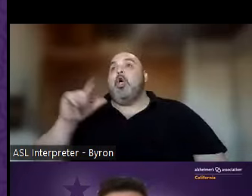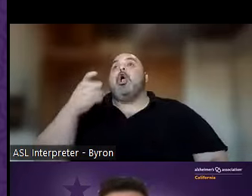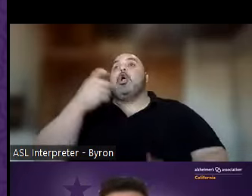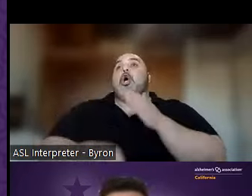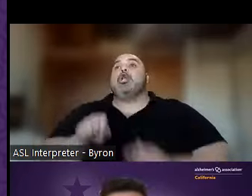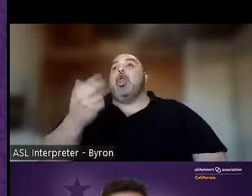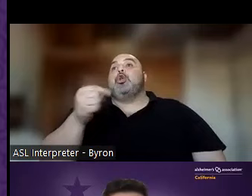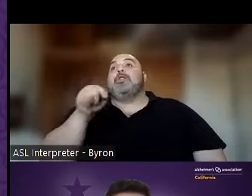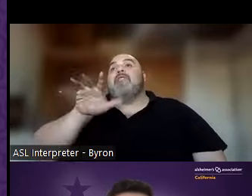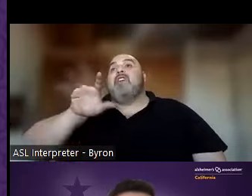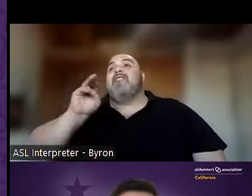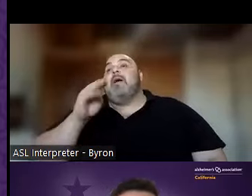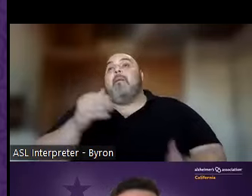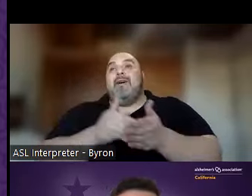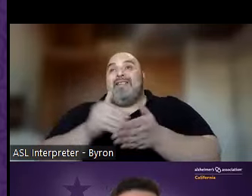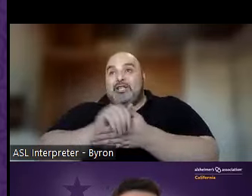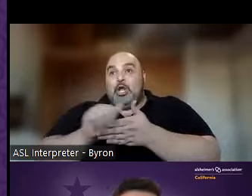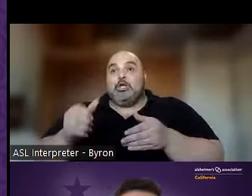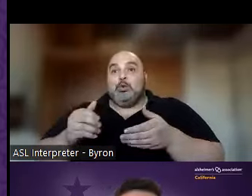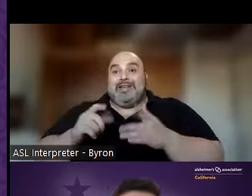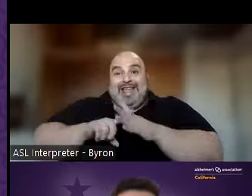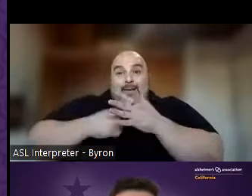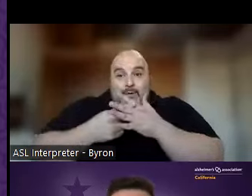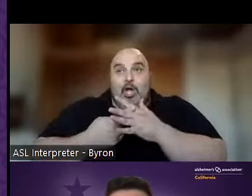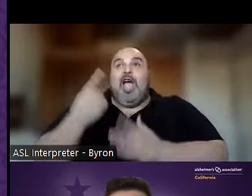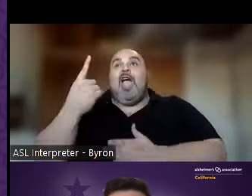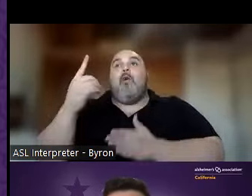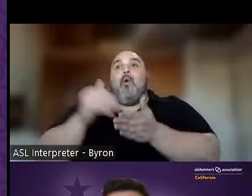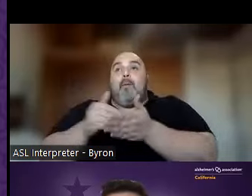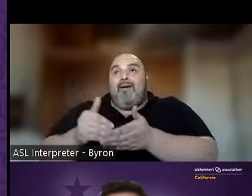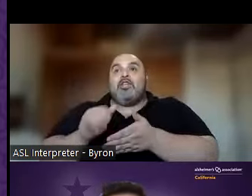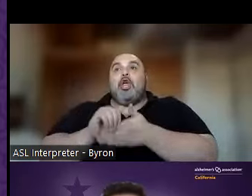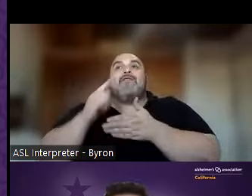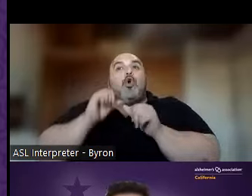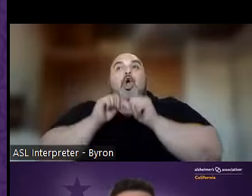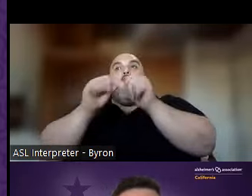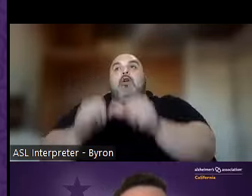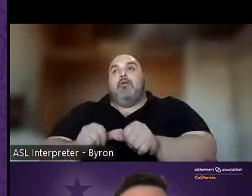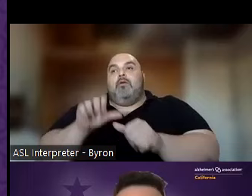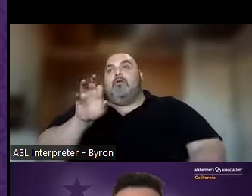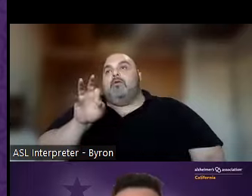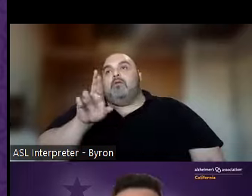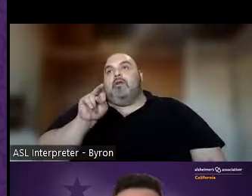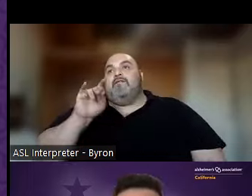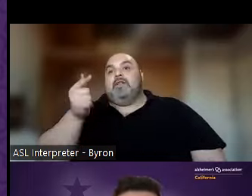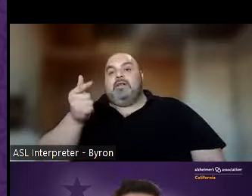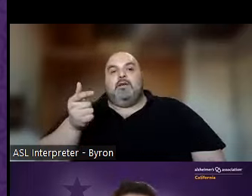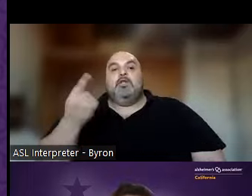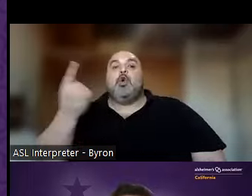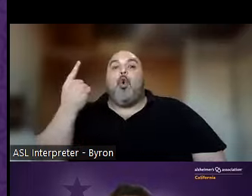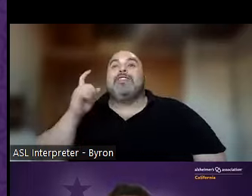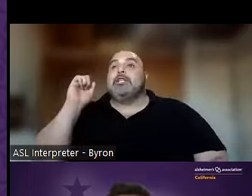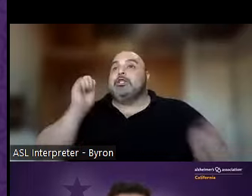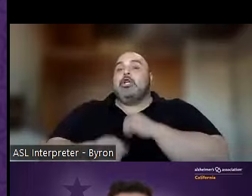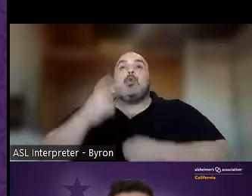$13.5 million to implement and $1 million in ongoing funding. So the only change that that you'll